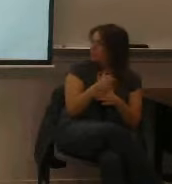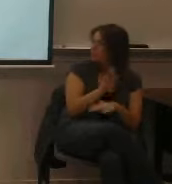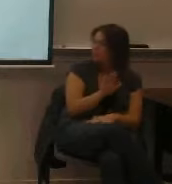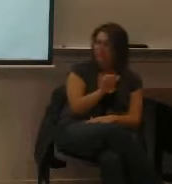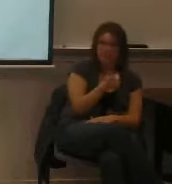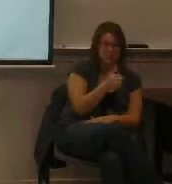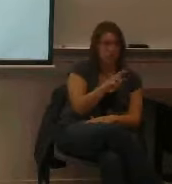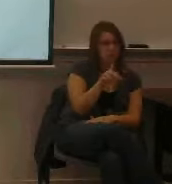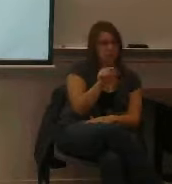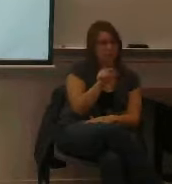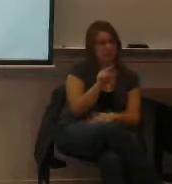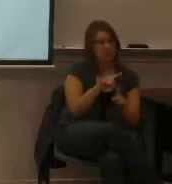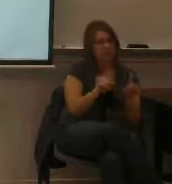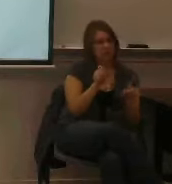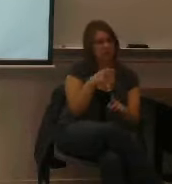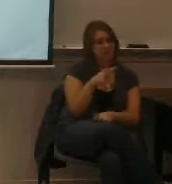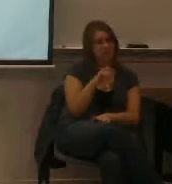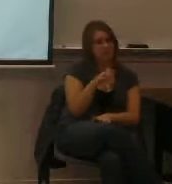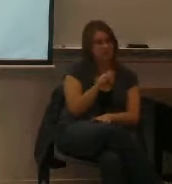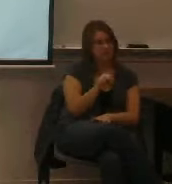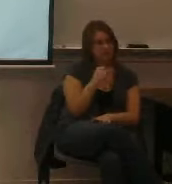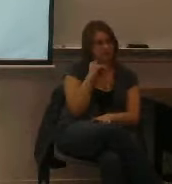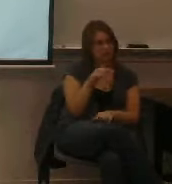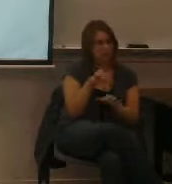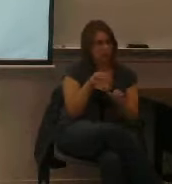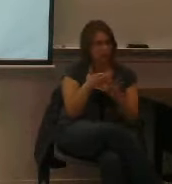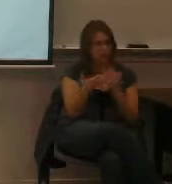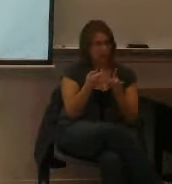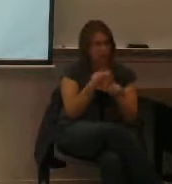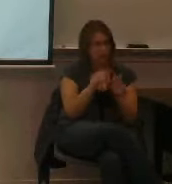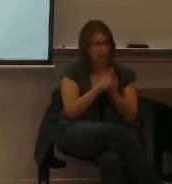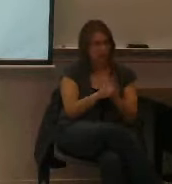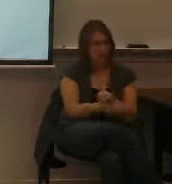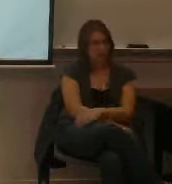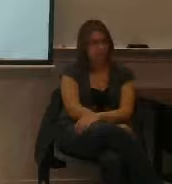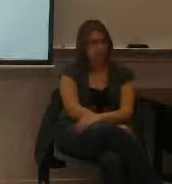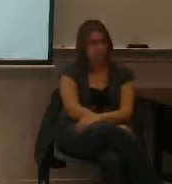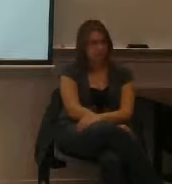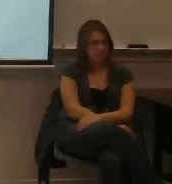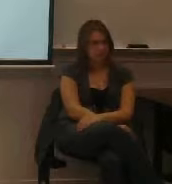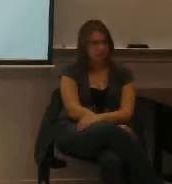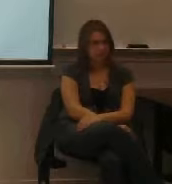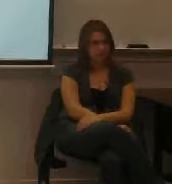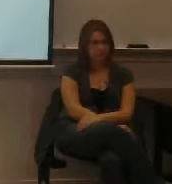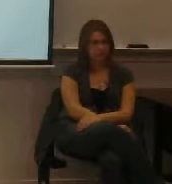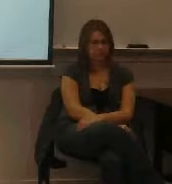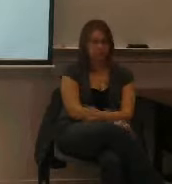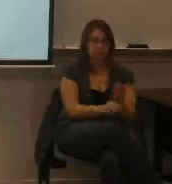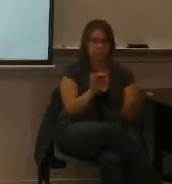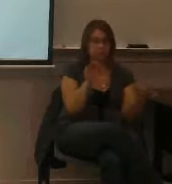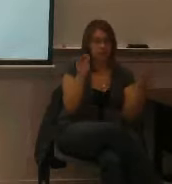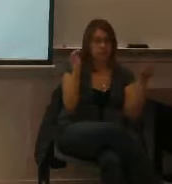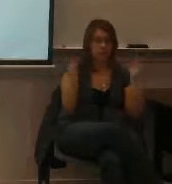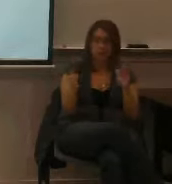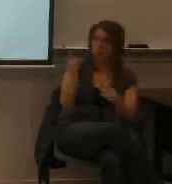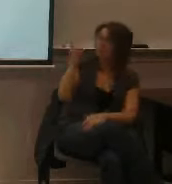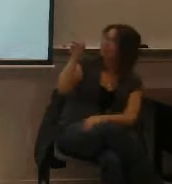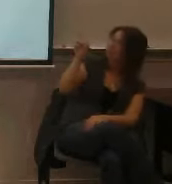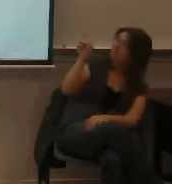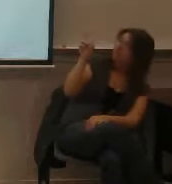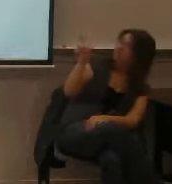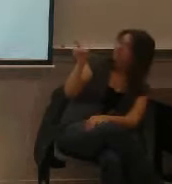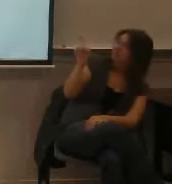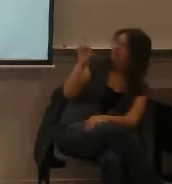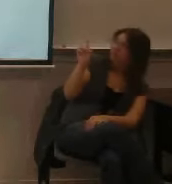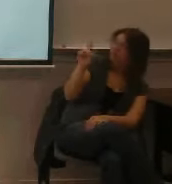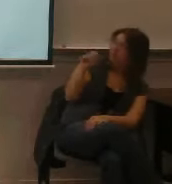around 10 or 20 species if you're doing a tropical sample. In contrast, there's not really